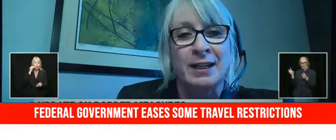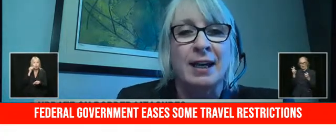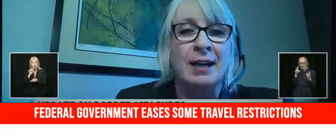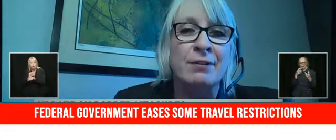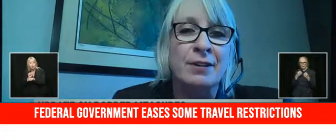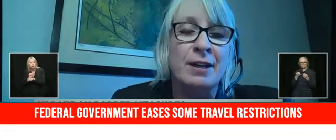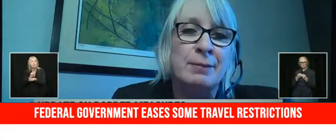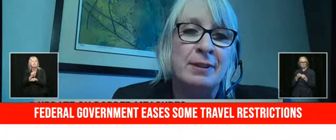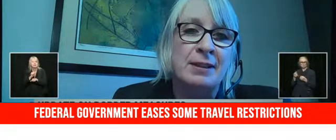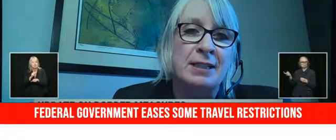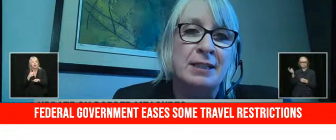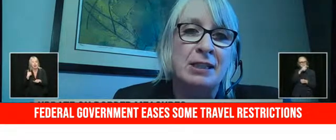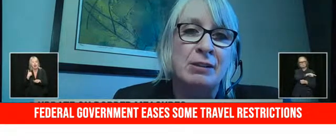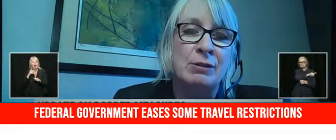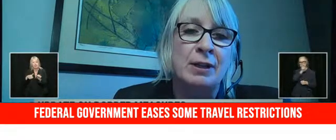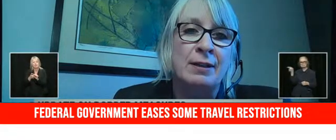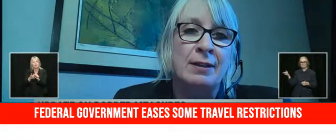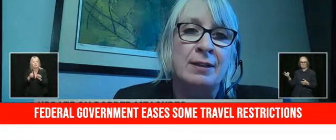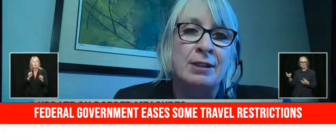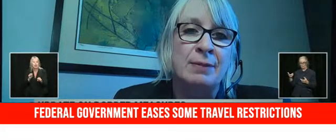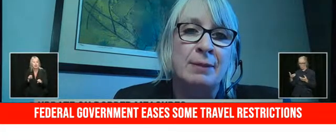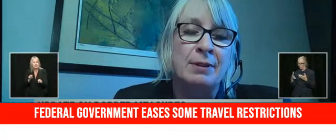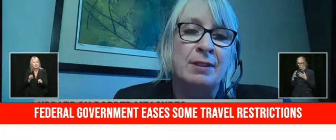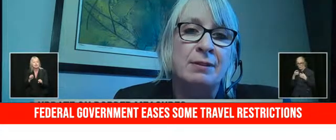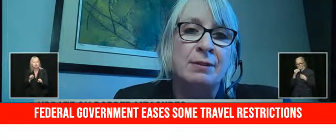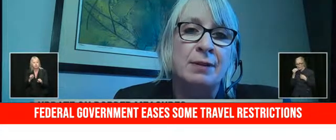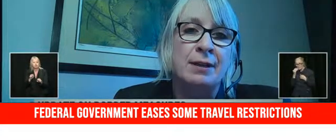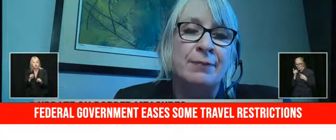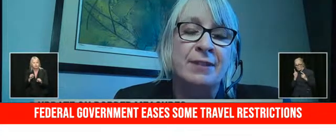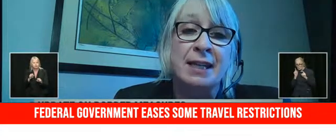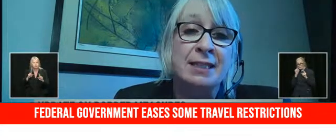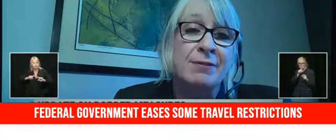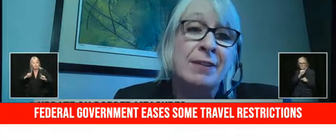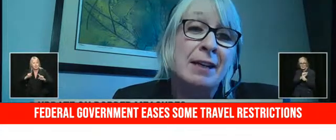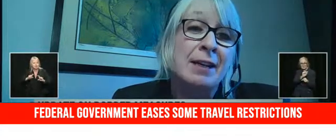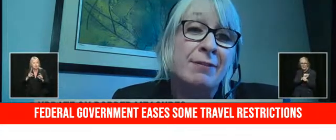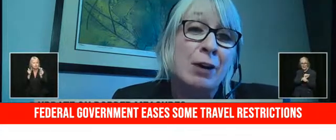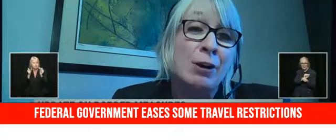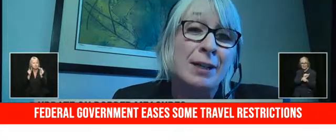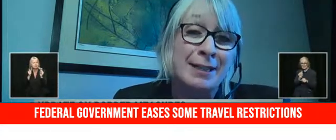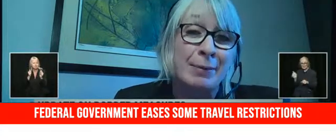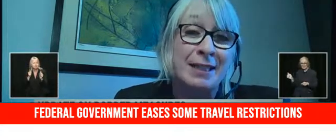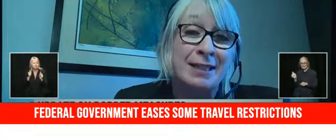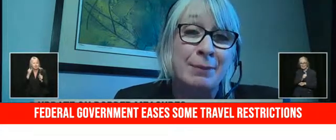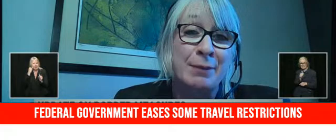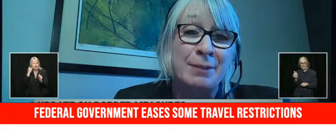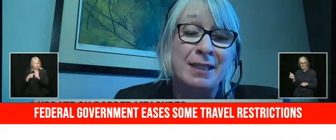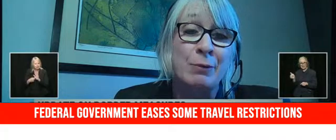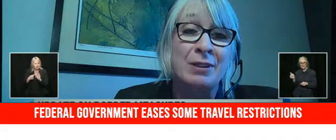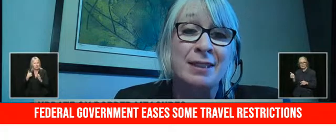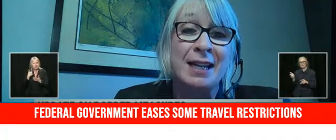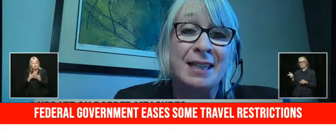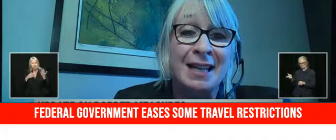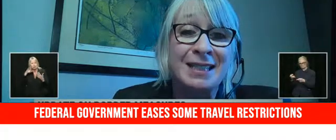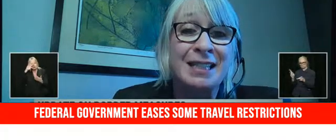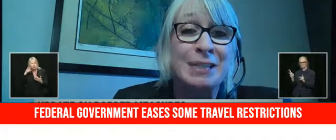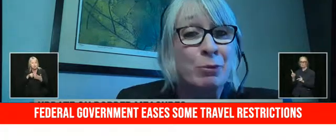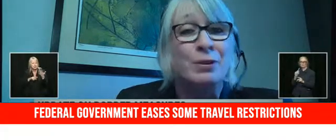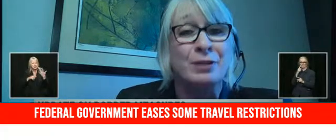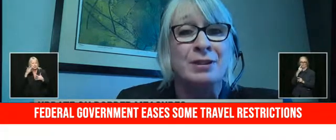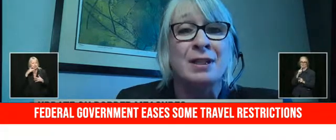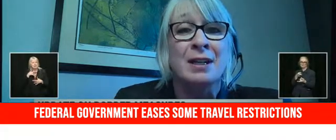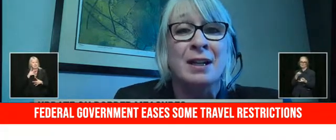work have an ability to be able to test if they are exhibiting symptoms. And I will say that's